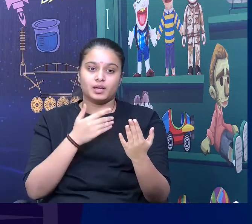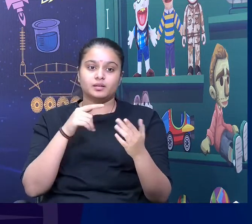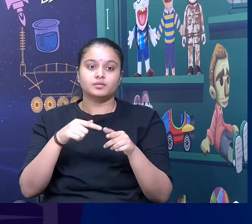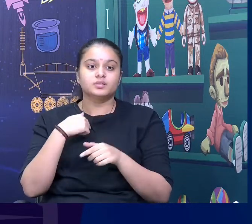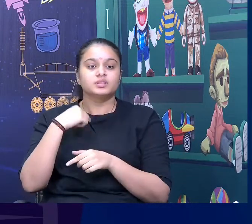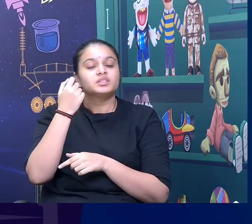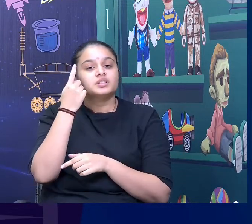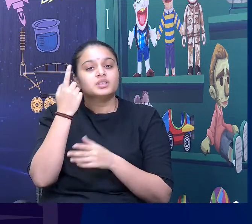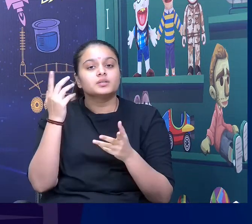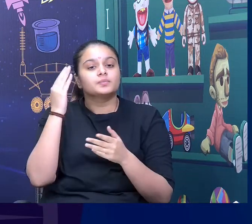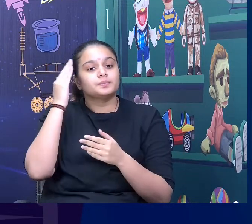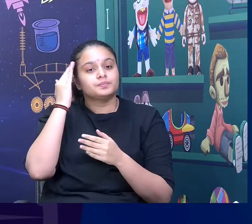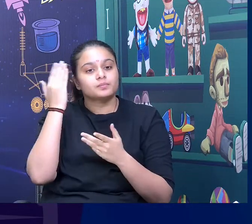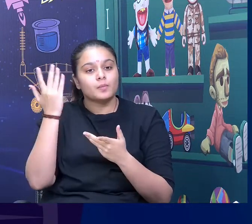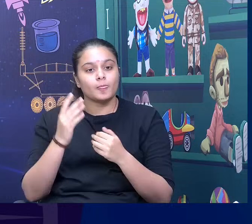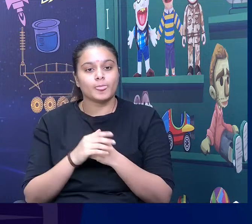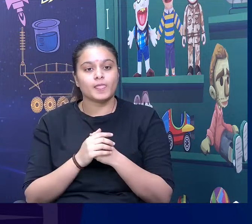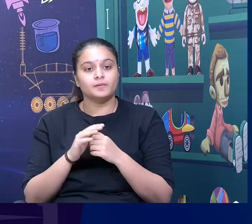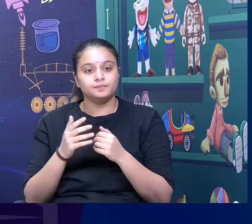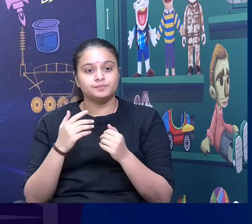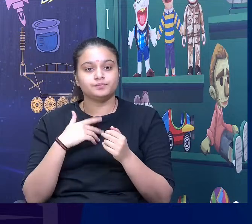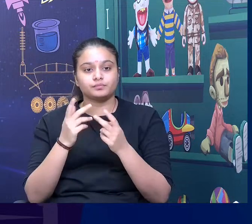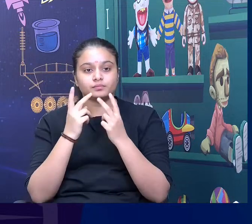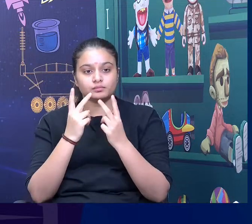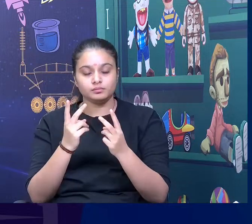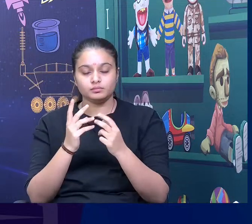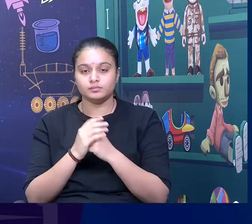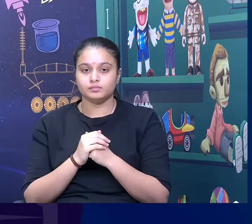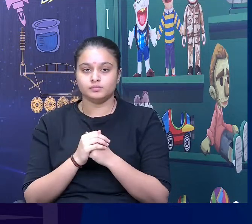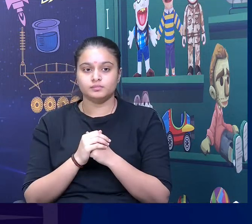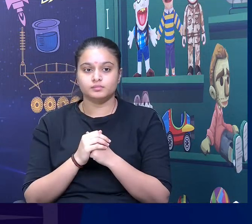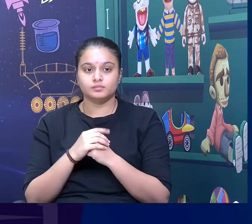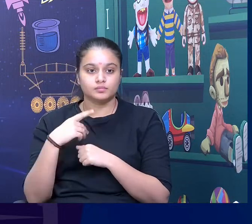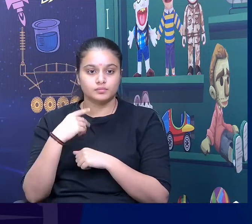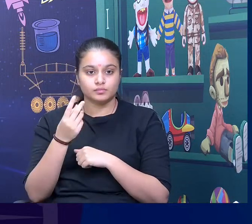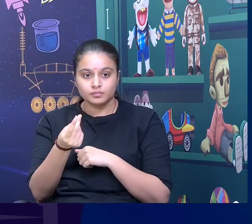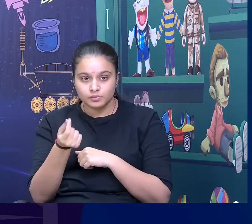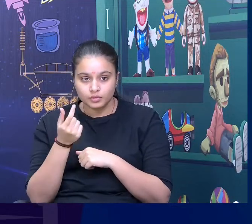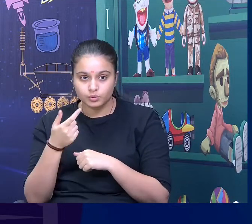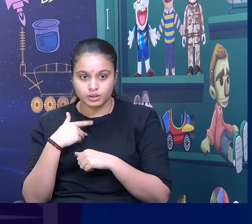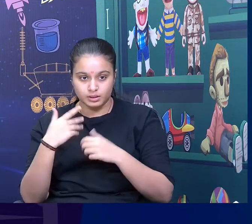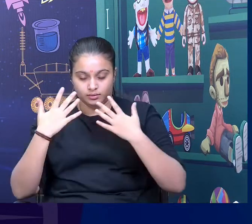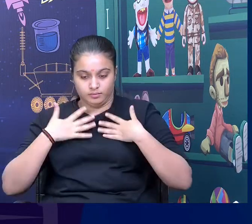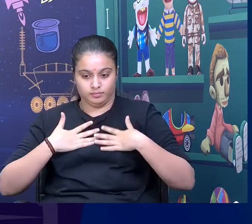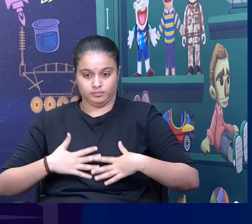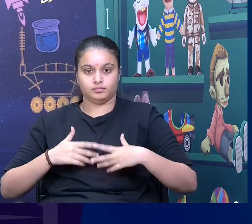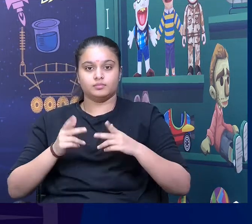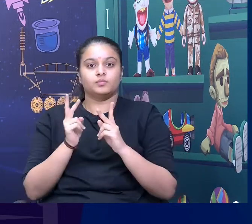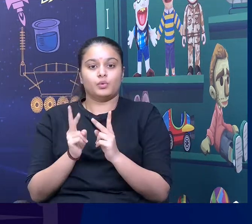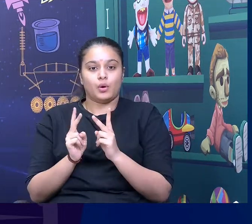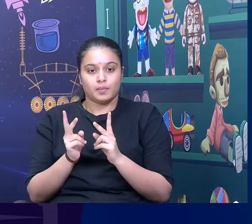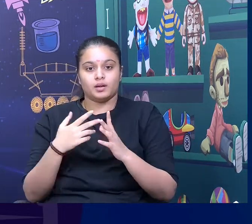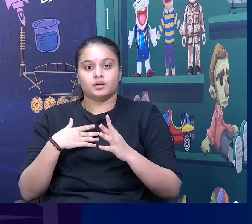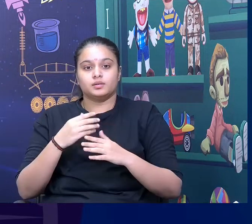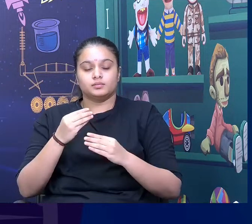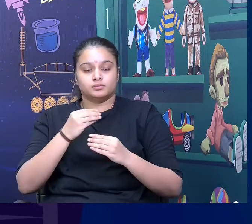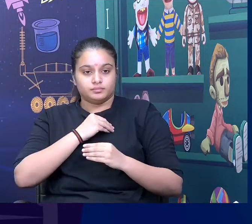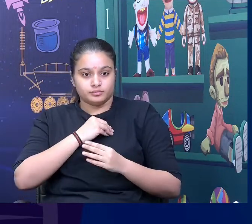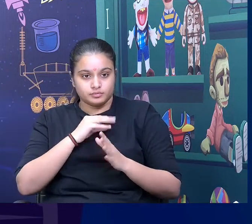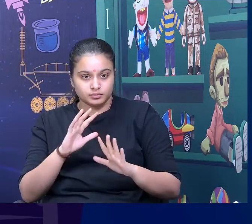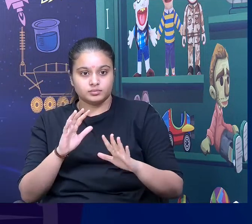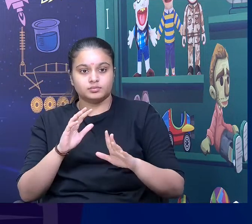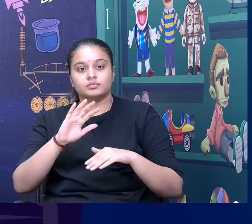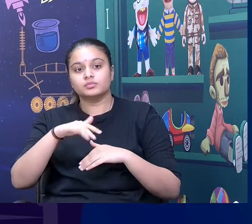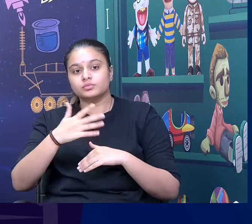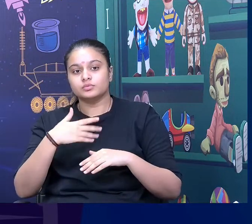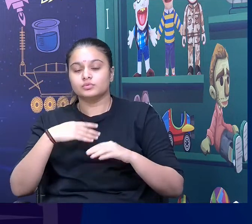know, but it's another thing to actually see that. But he quickly composed himself, normalized his emotions, and